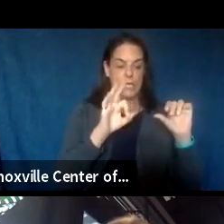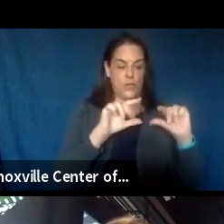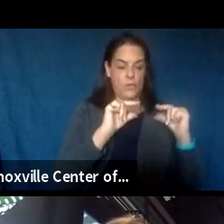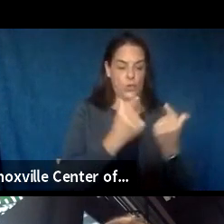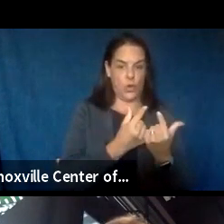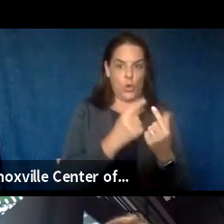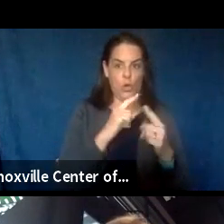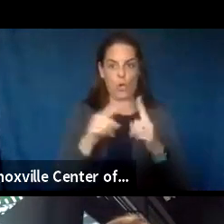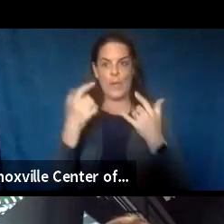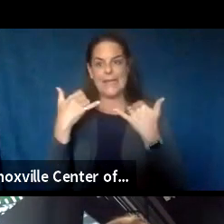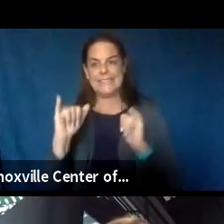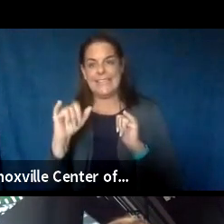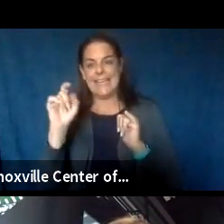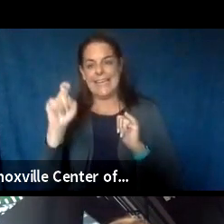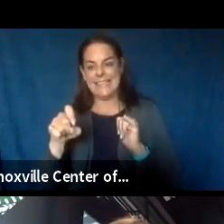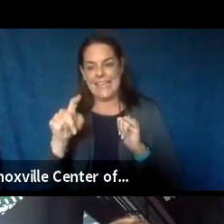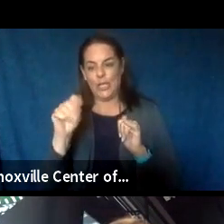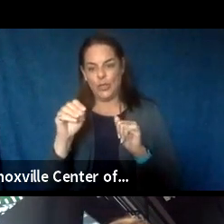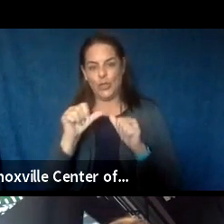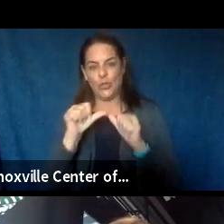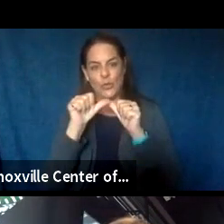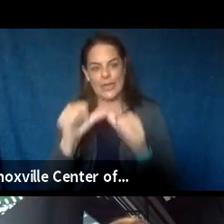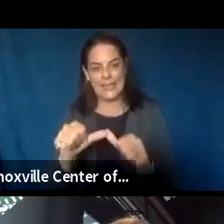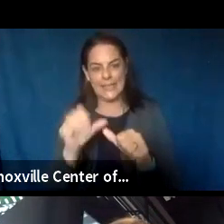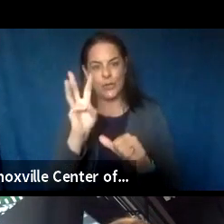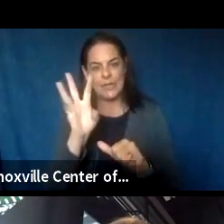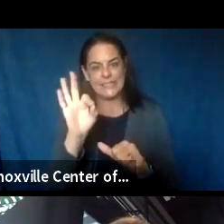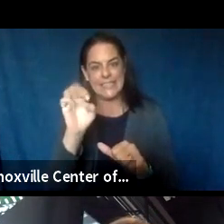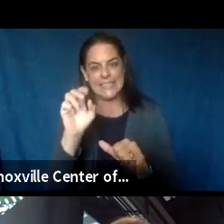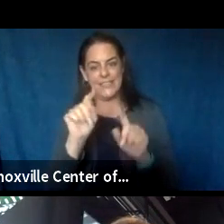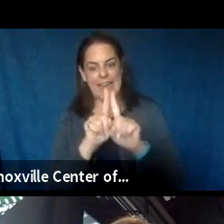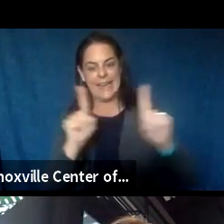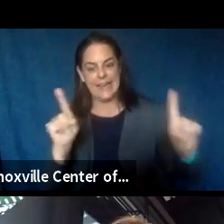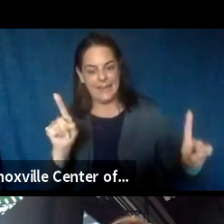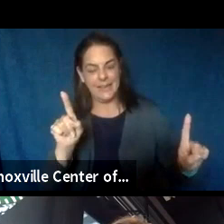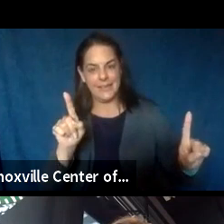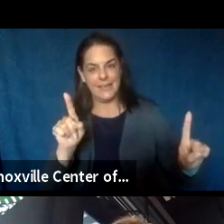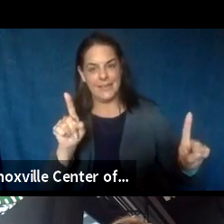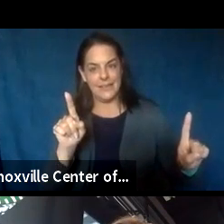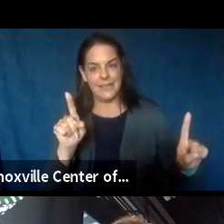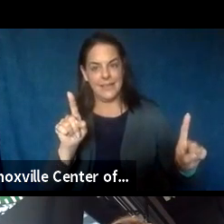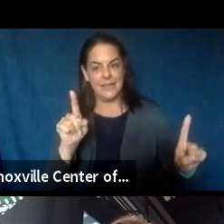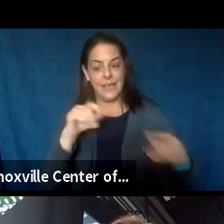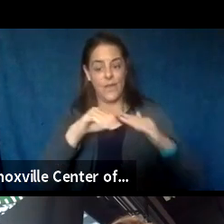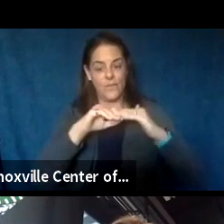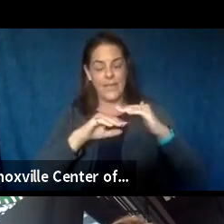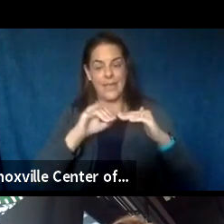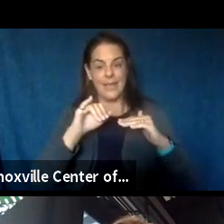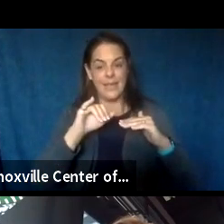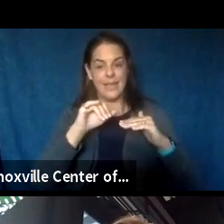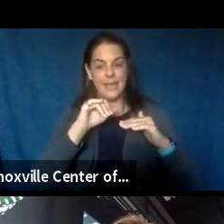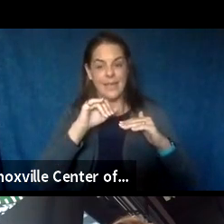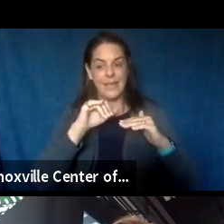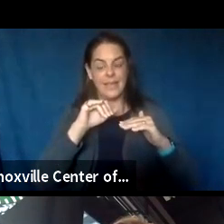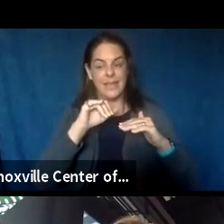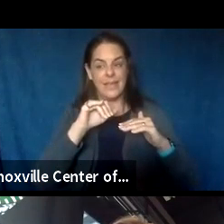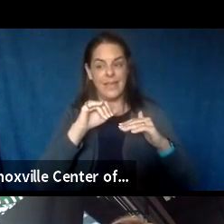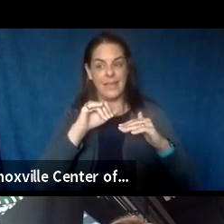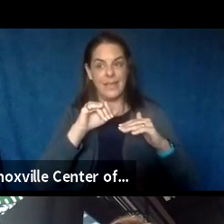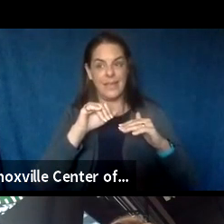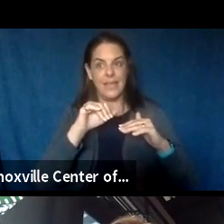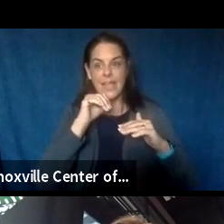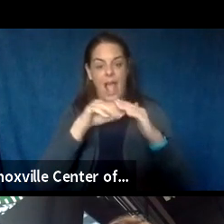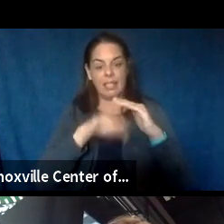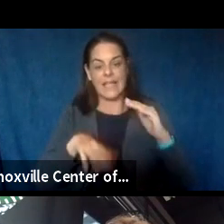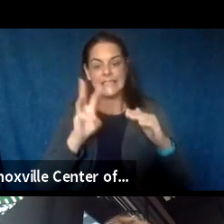still the need to maintain that 6 feet of physical distance for less than 10 minutes, not to be within 6 feet for more than 10